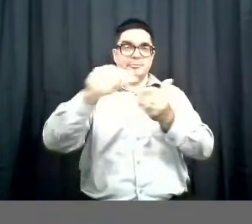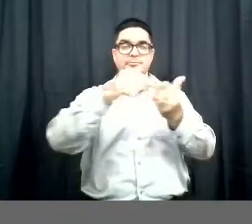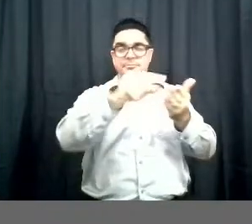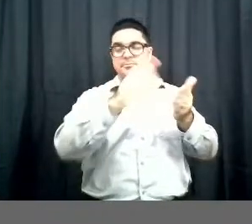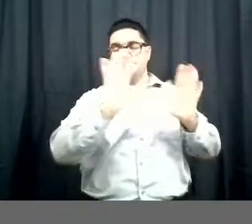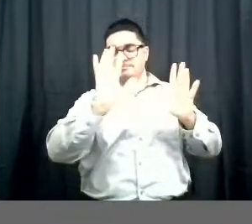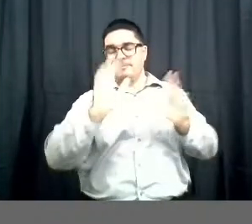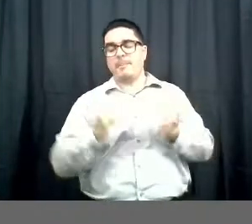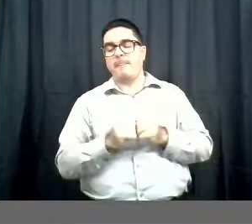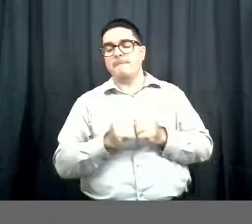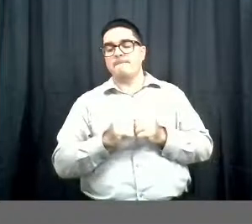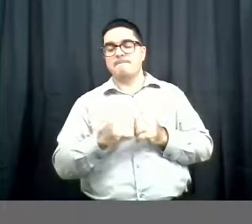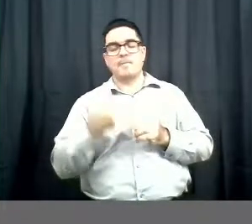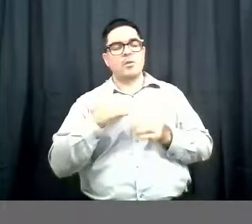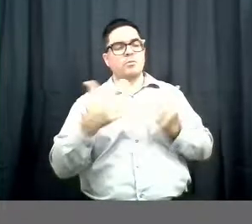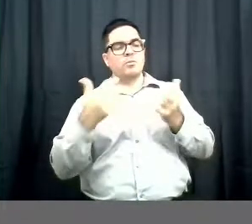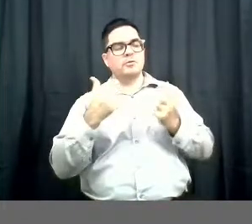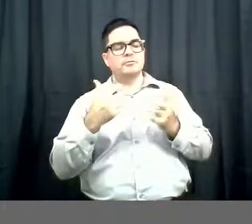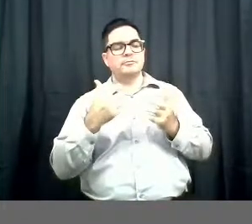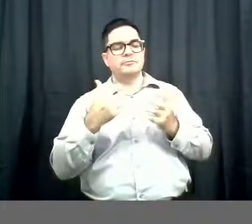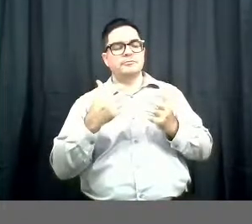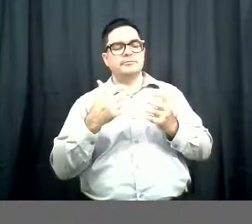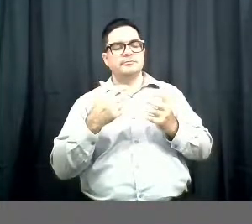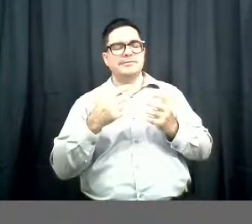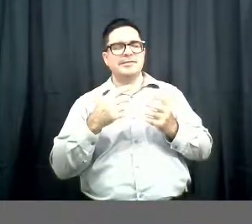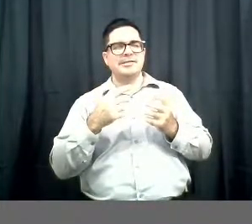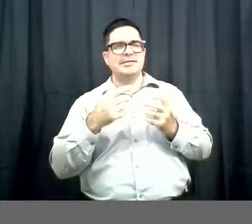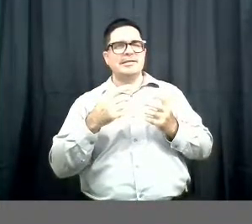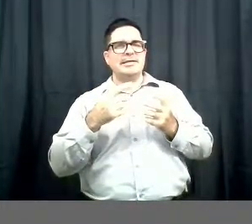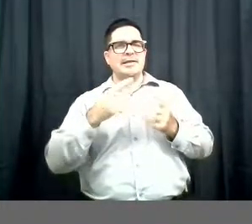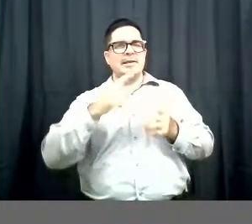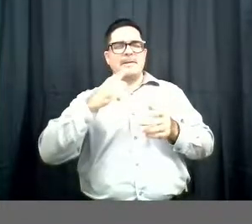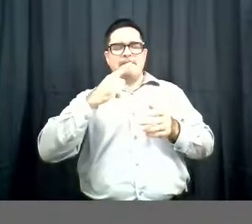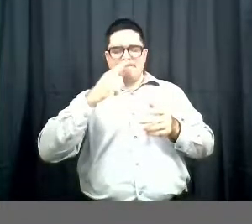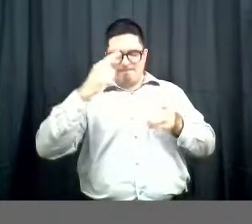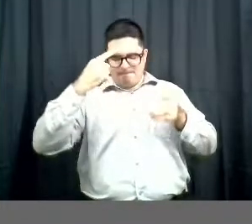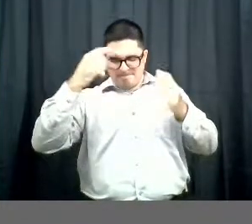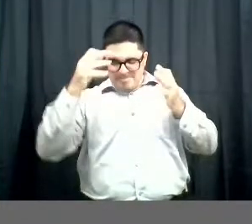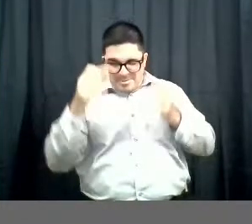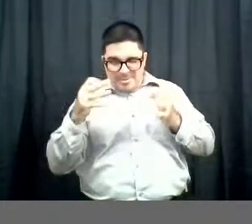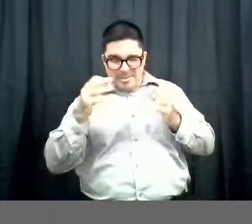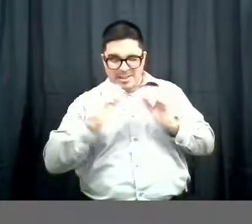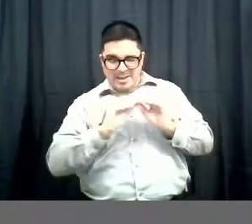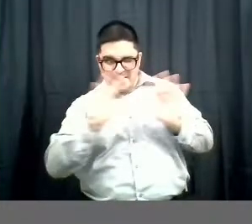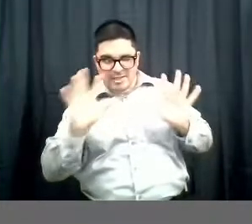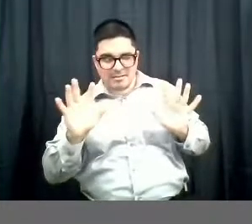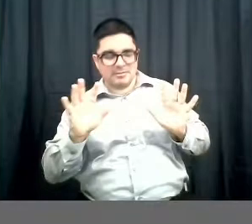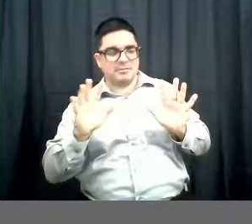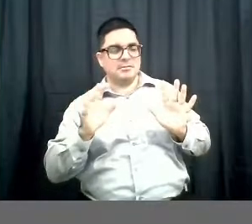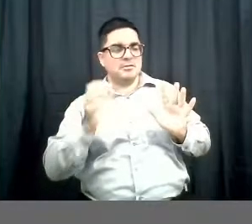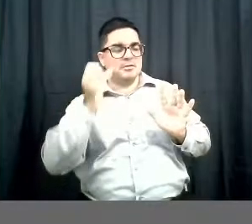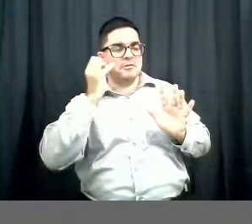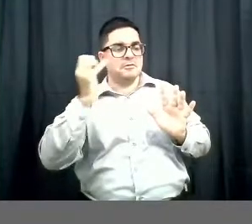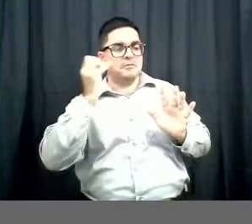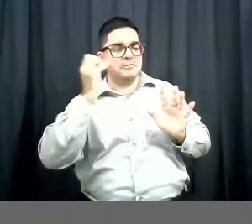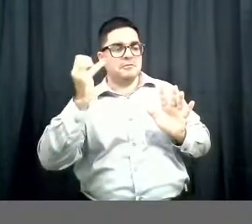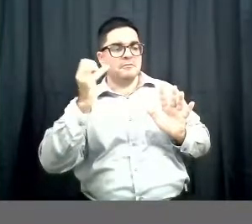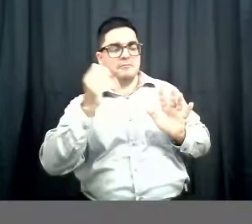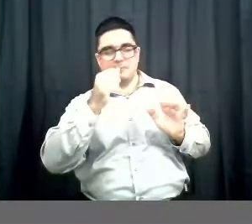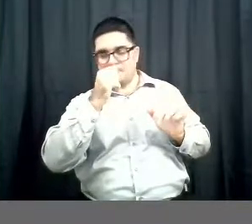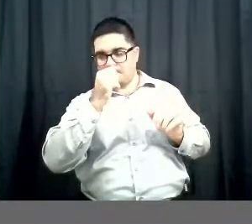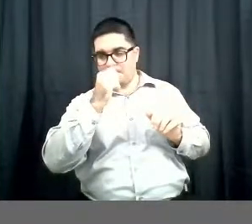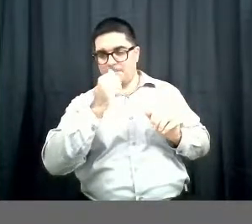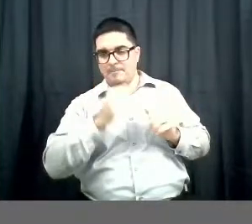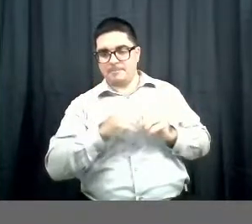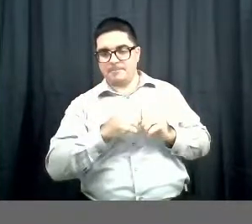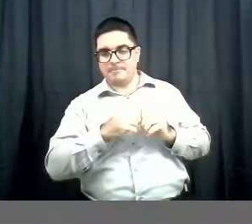to make sure that, I wanted to make sure that I'm clear, because it seems to me what's happened is, to the extent that there's been deviations, the effect of it